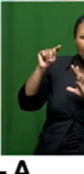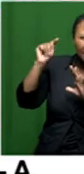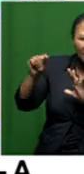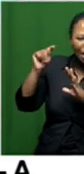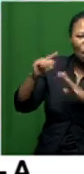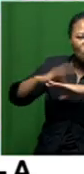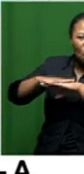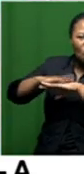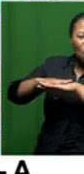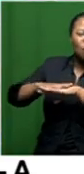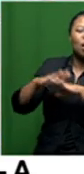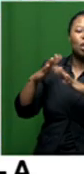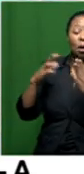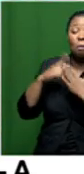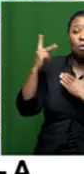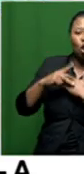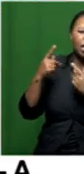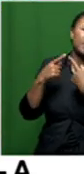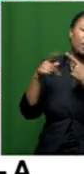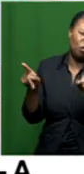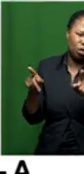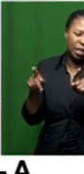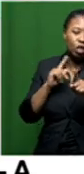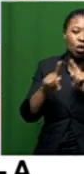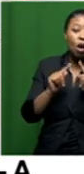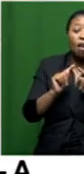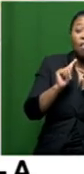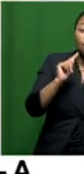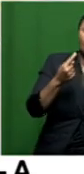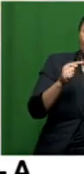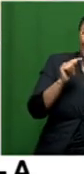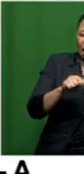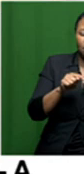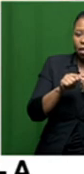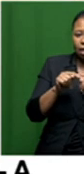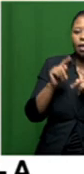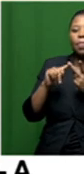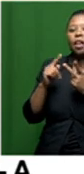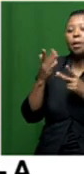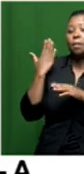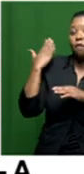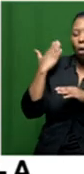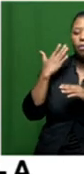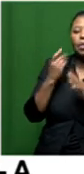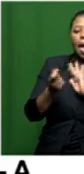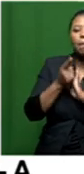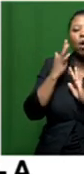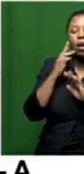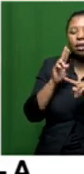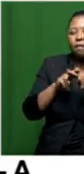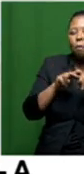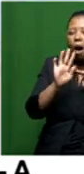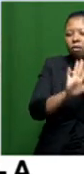it. Every project is different. This is not our first Bodyland, a Site for Contemplation show. We first had it around February,